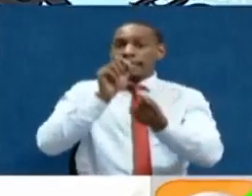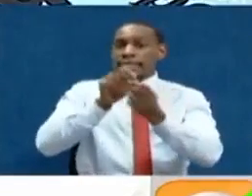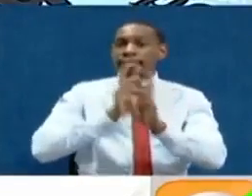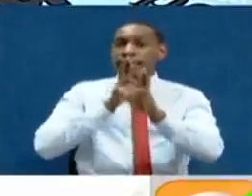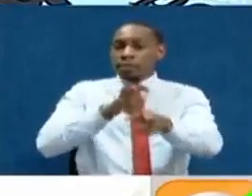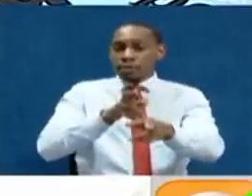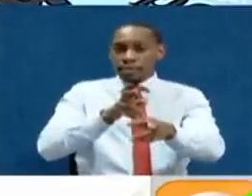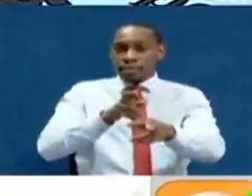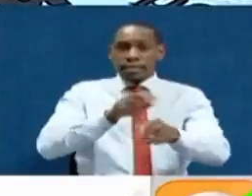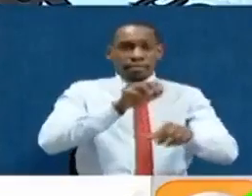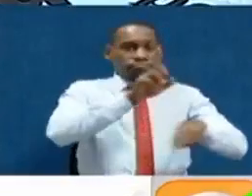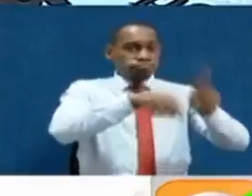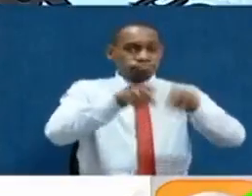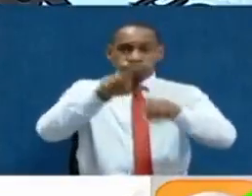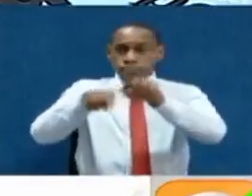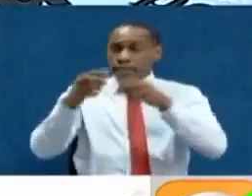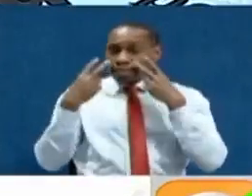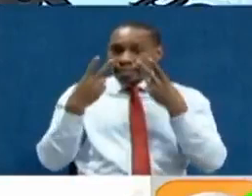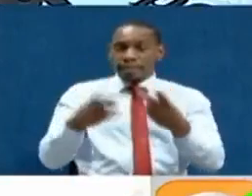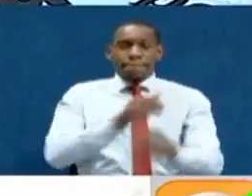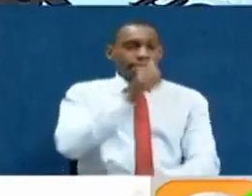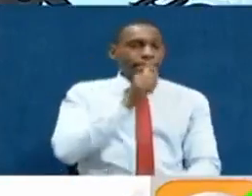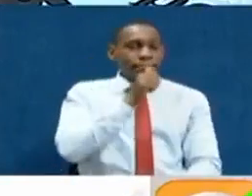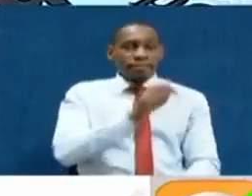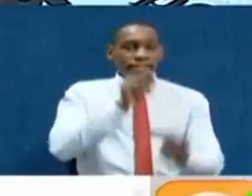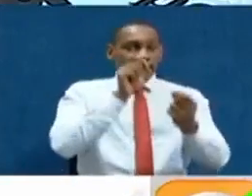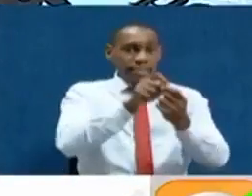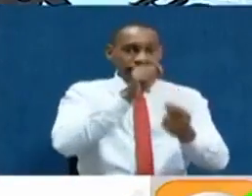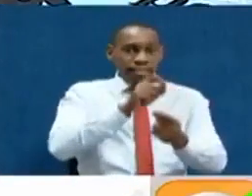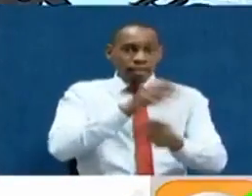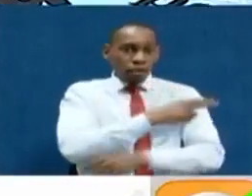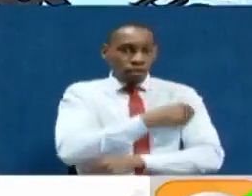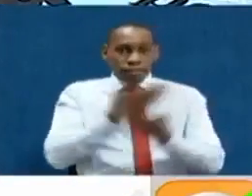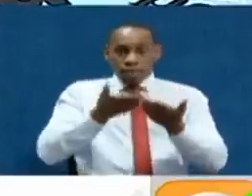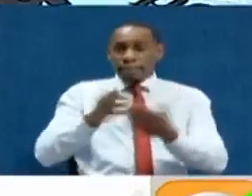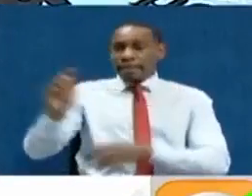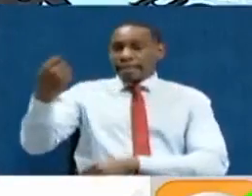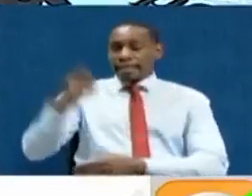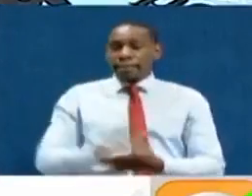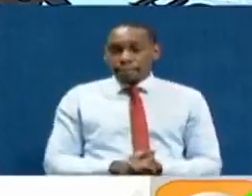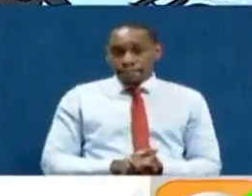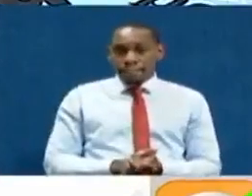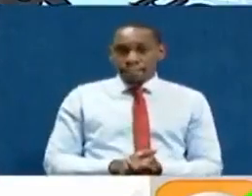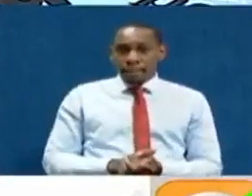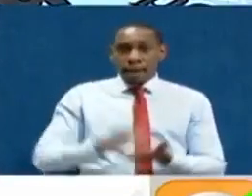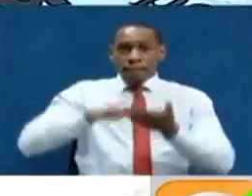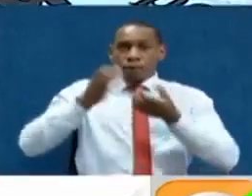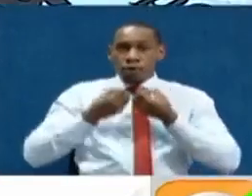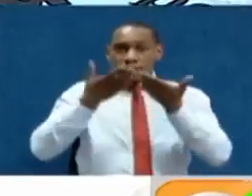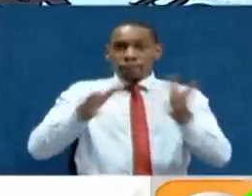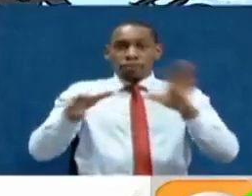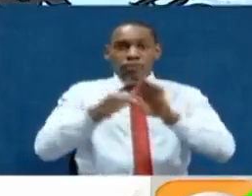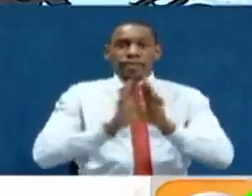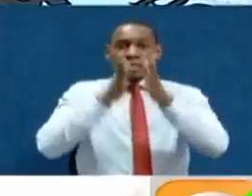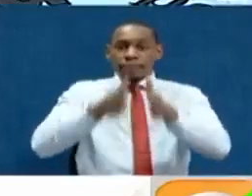testing results discrepancies seen from private testing facilities in the country. Let's get more